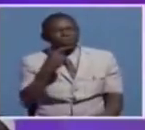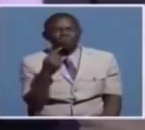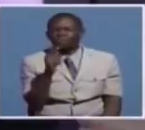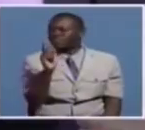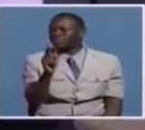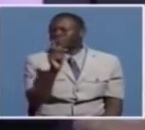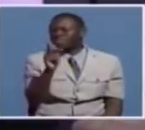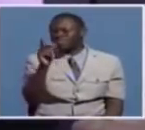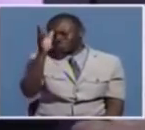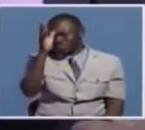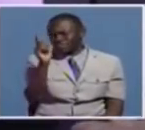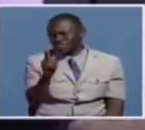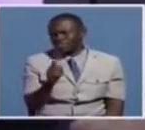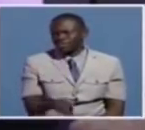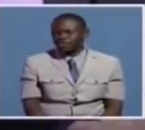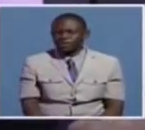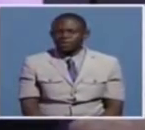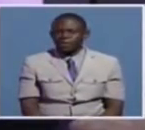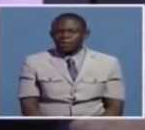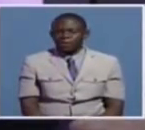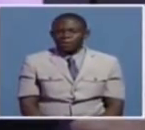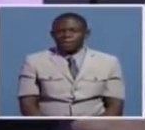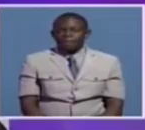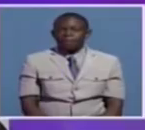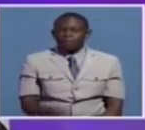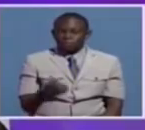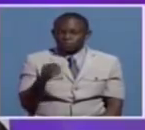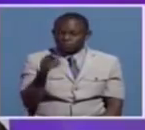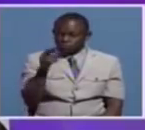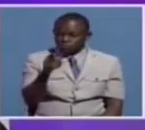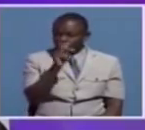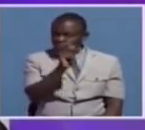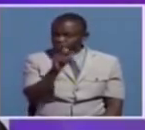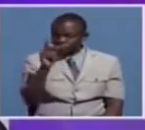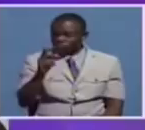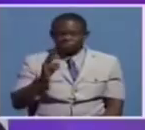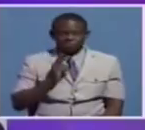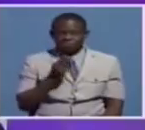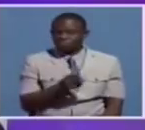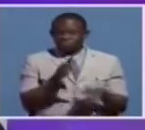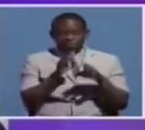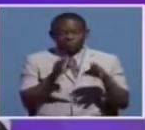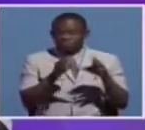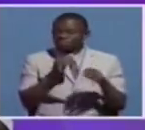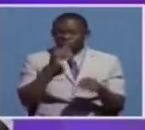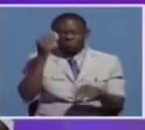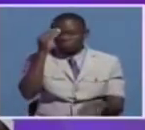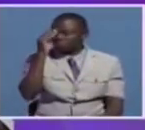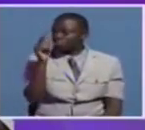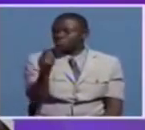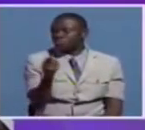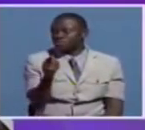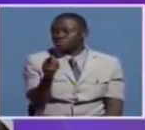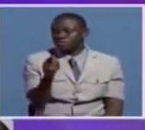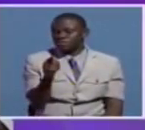it was basically unknown to you, the children. Basically an unknown figure. But he would come, and